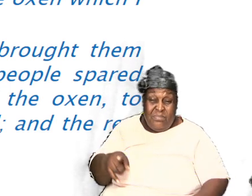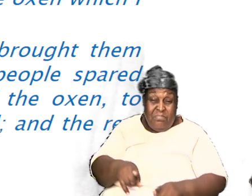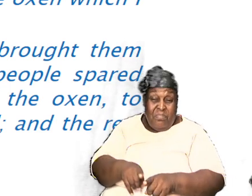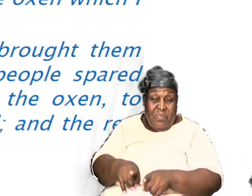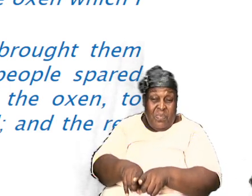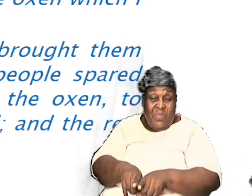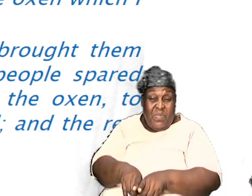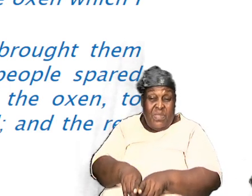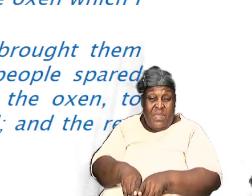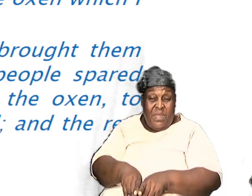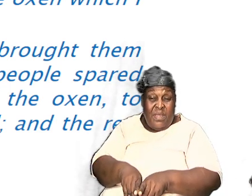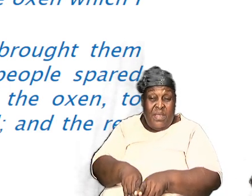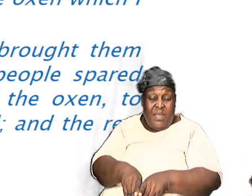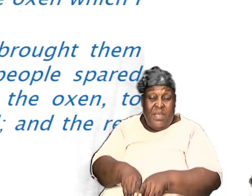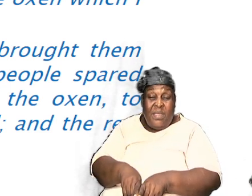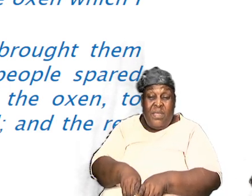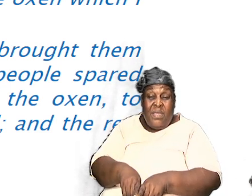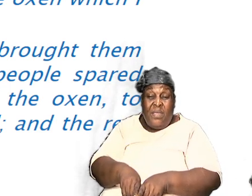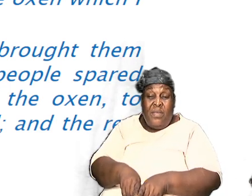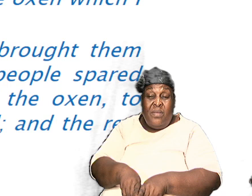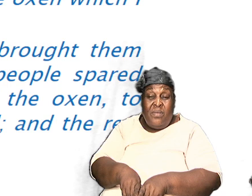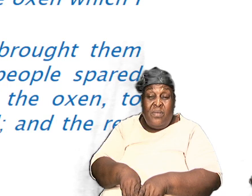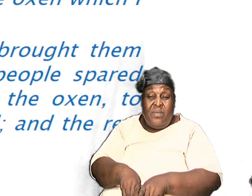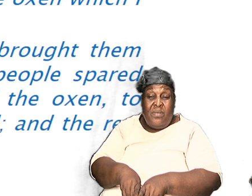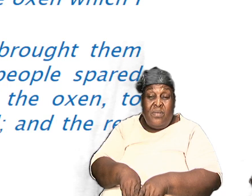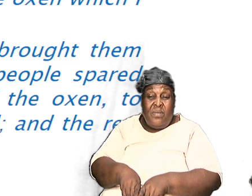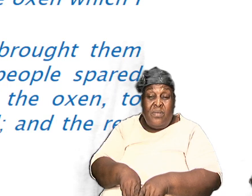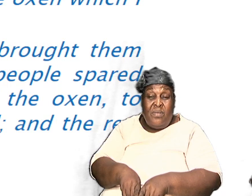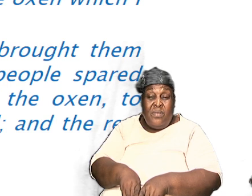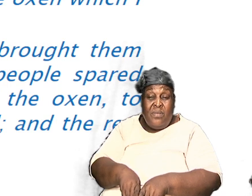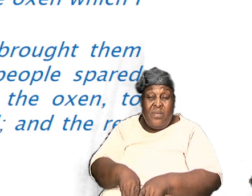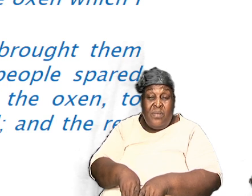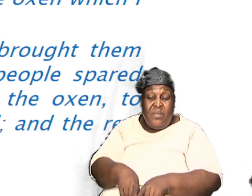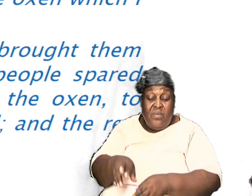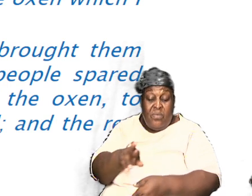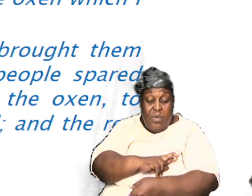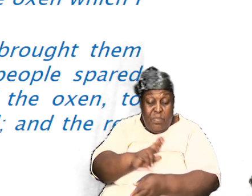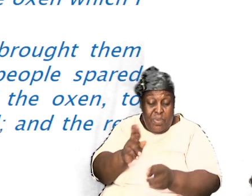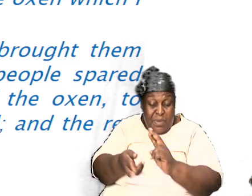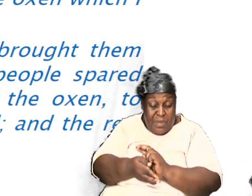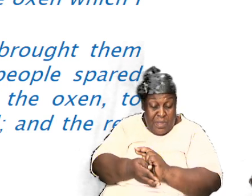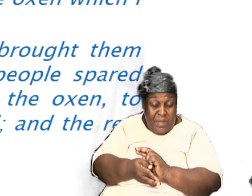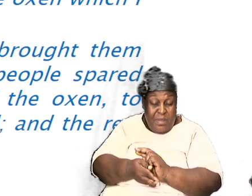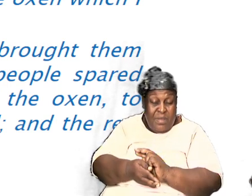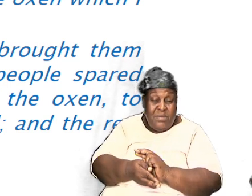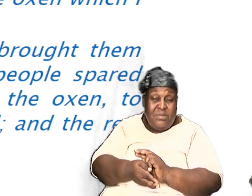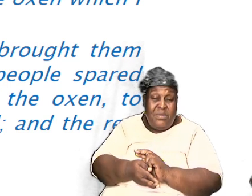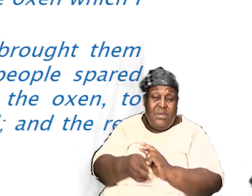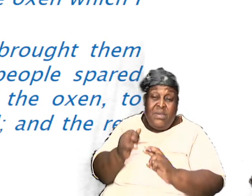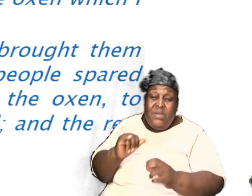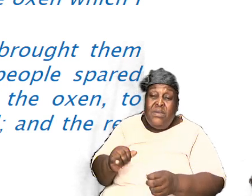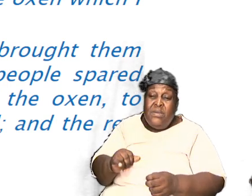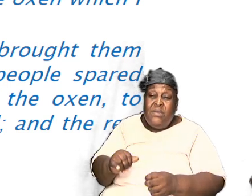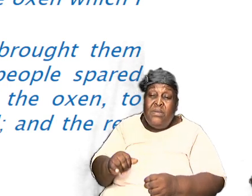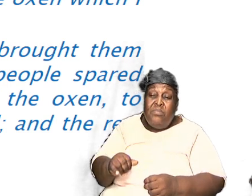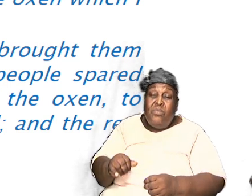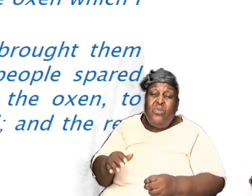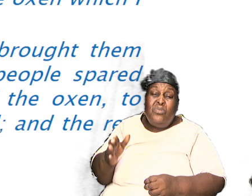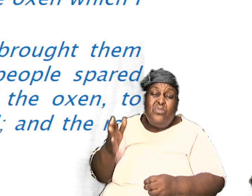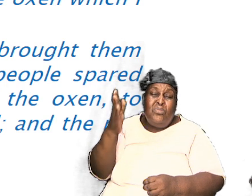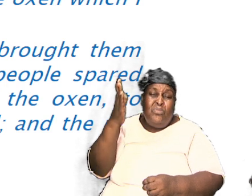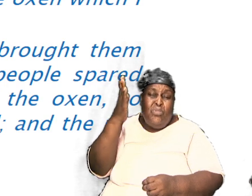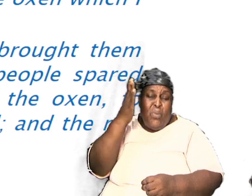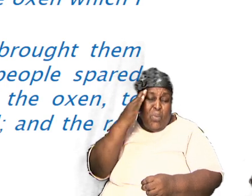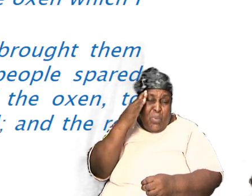God around here and want to be in the back of our mind. Repentance. Repentance is about recognizing that